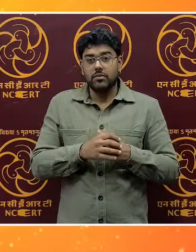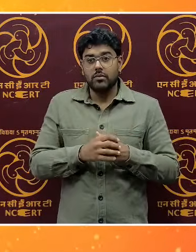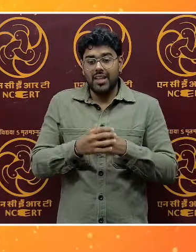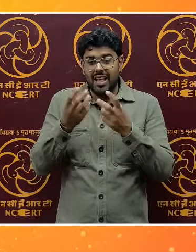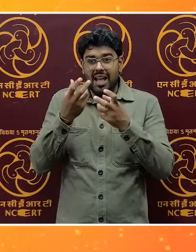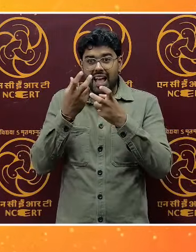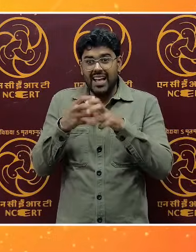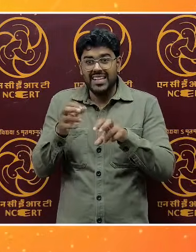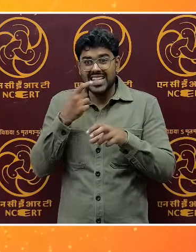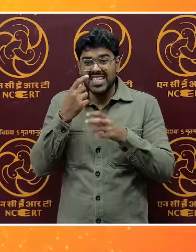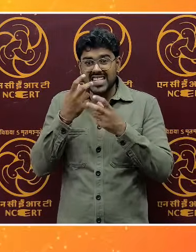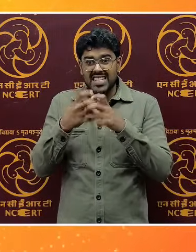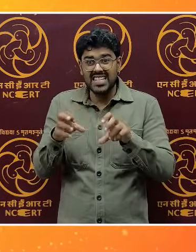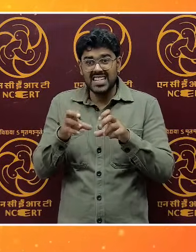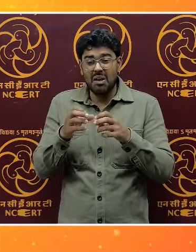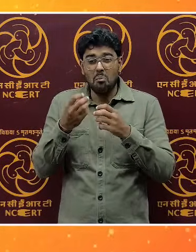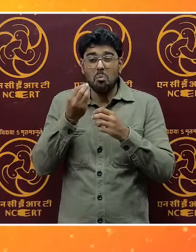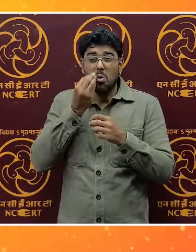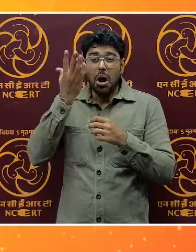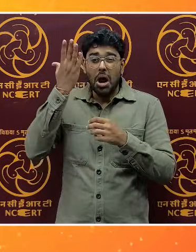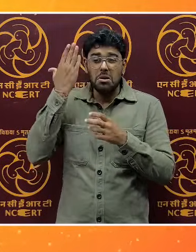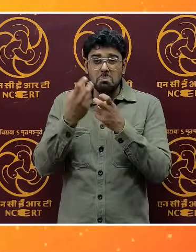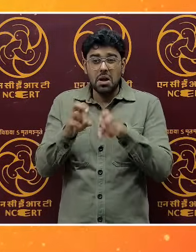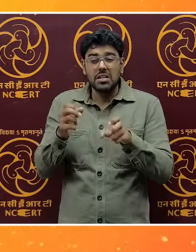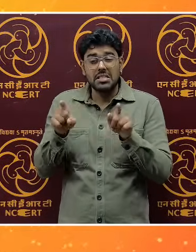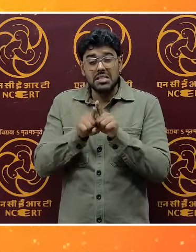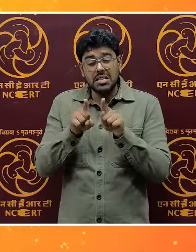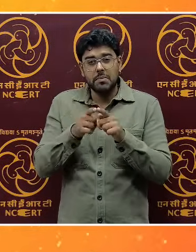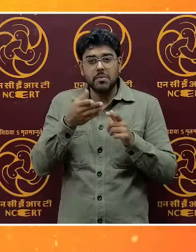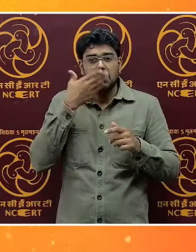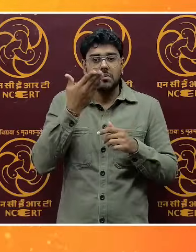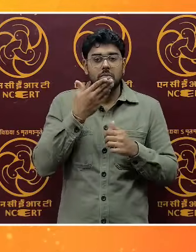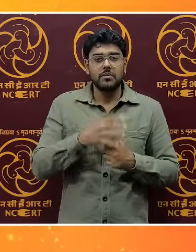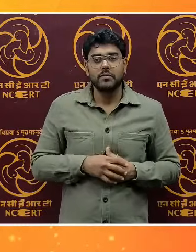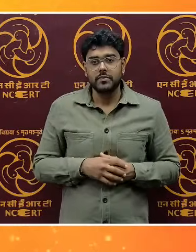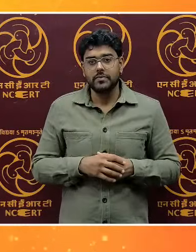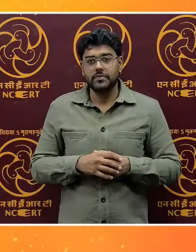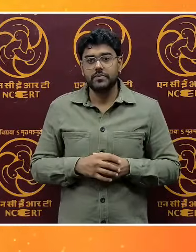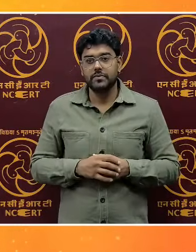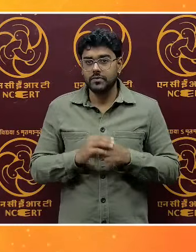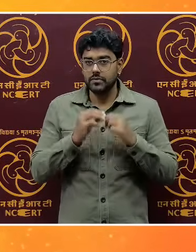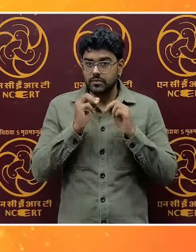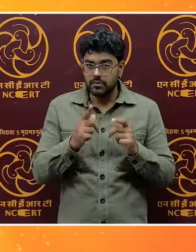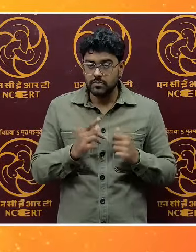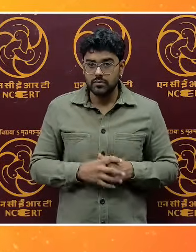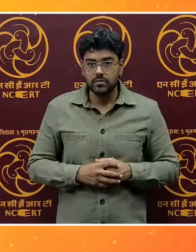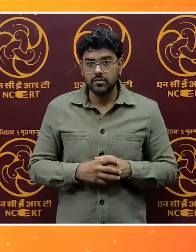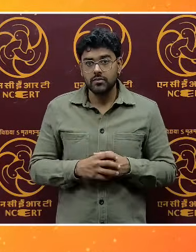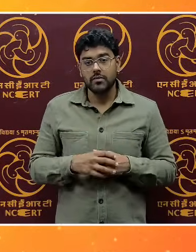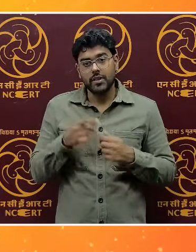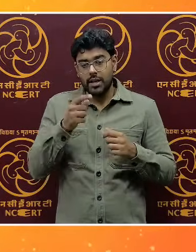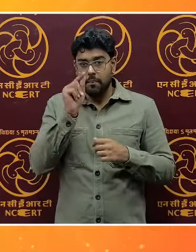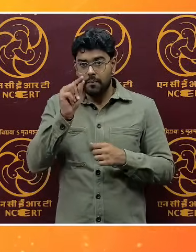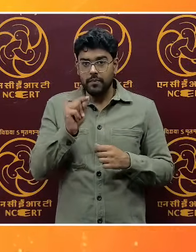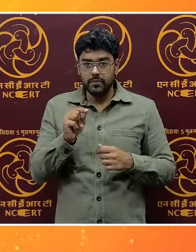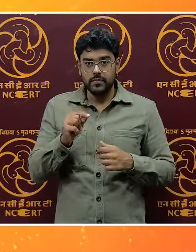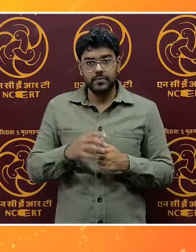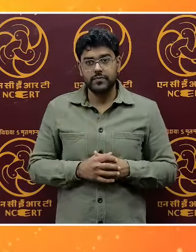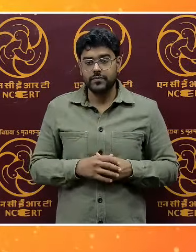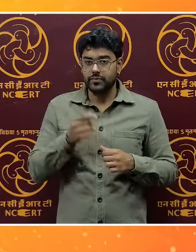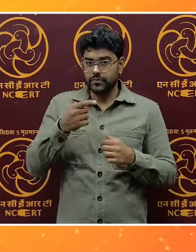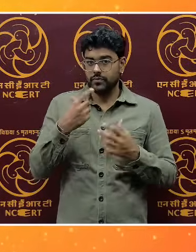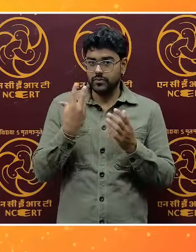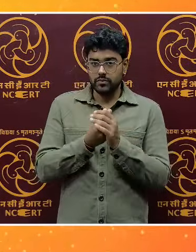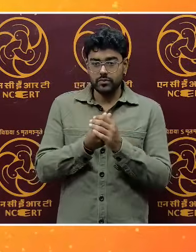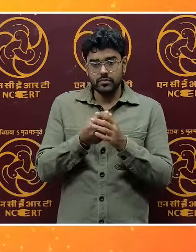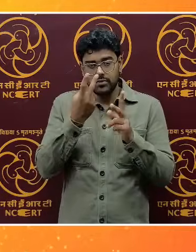Oh. Yes, so that's how they are different chemically also. Yes. Okay, so these were the points wherein how